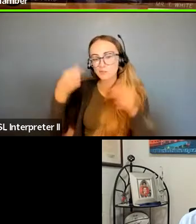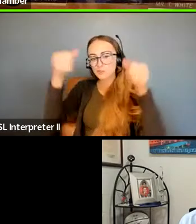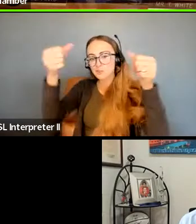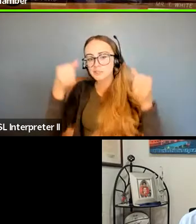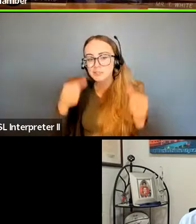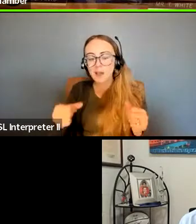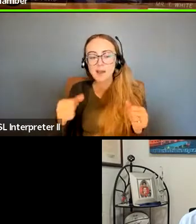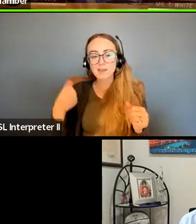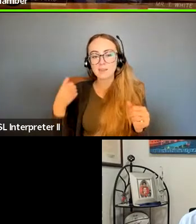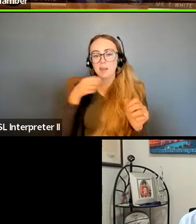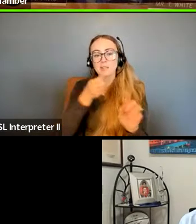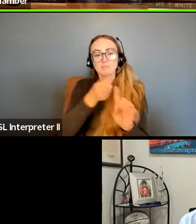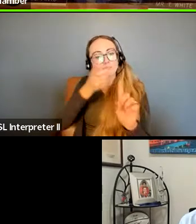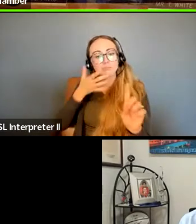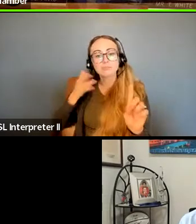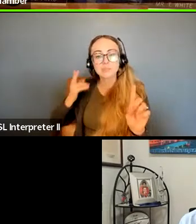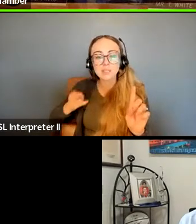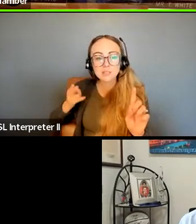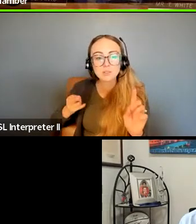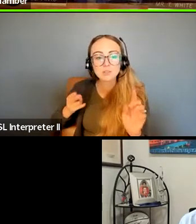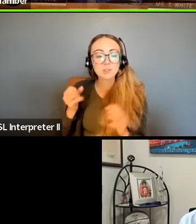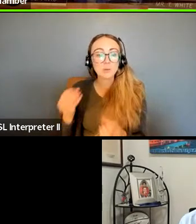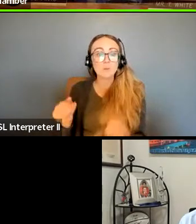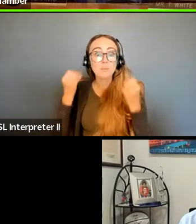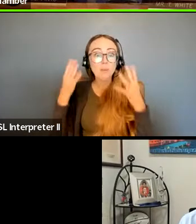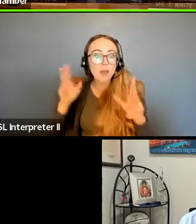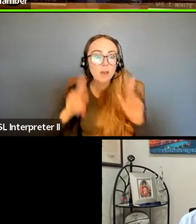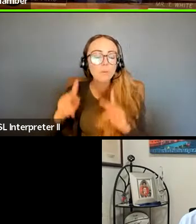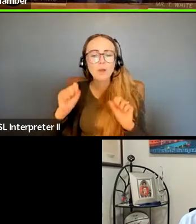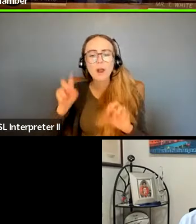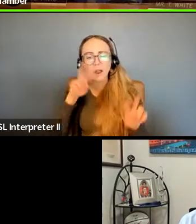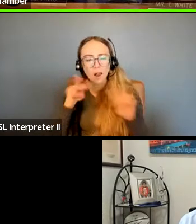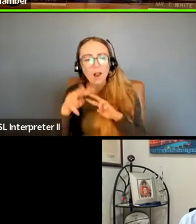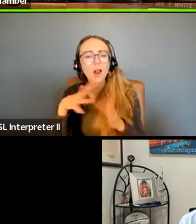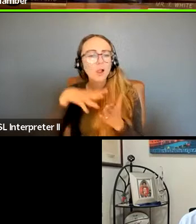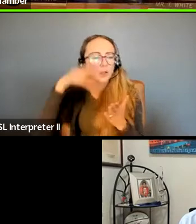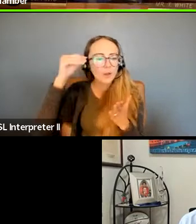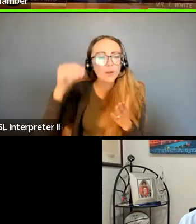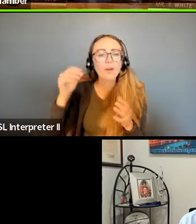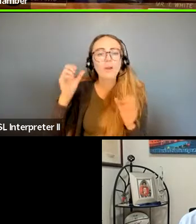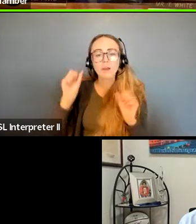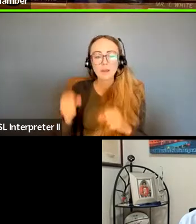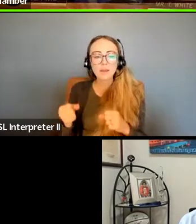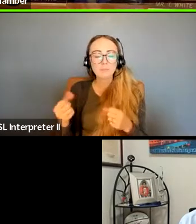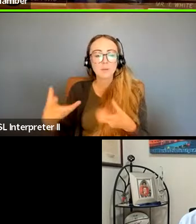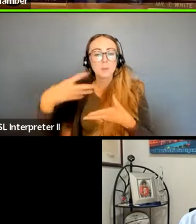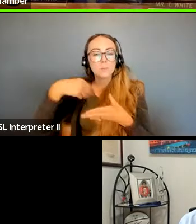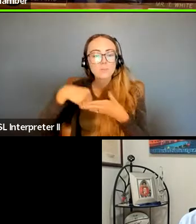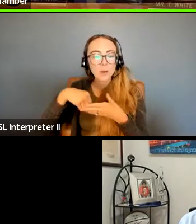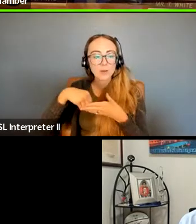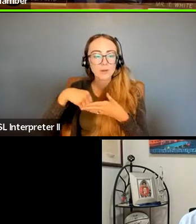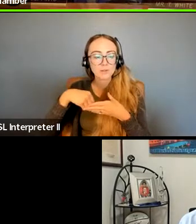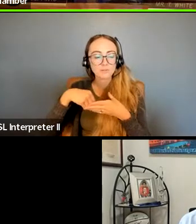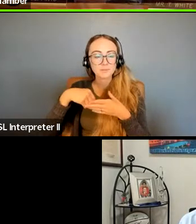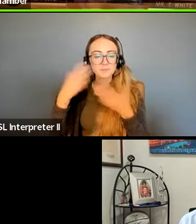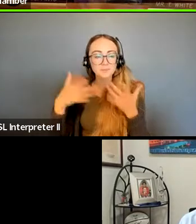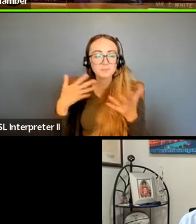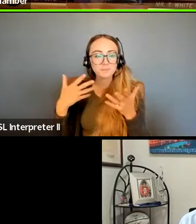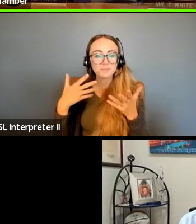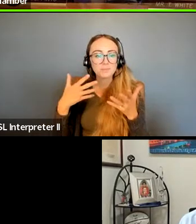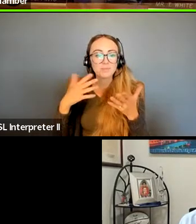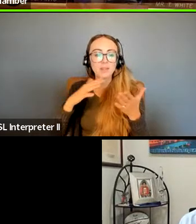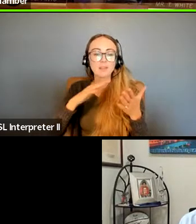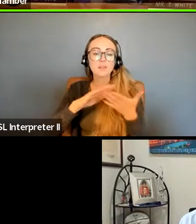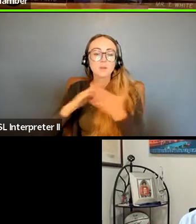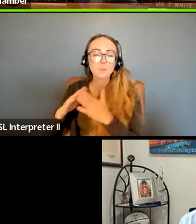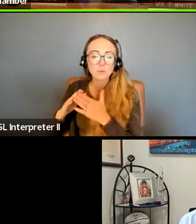explanatory history, so that as many folks can learn about it, it can become a part of the neighborhood